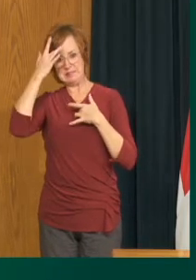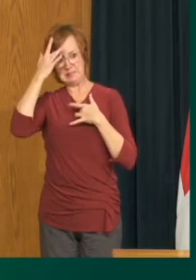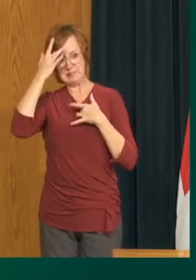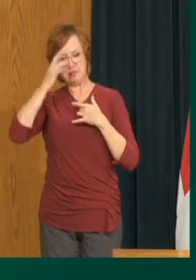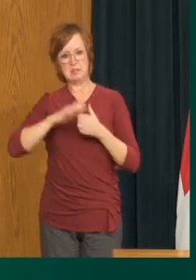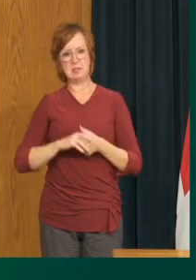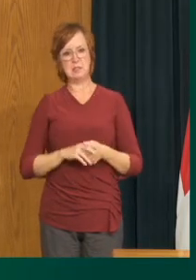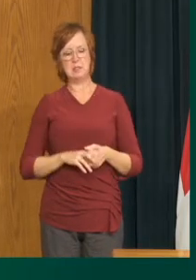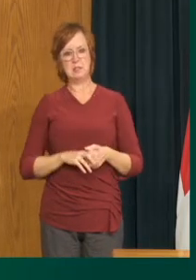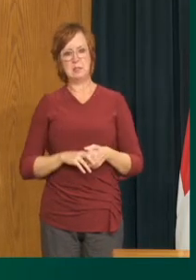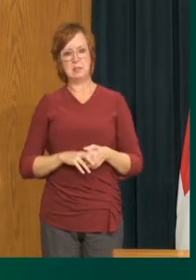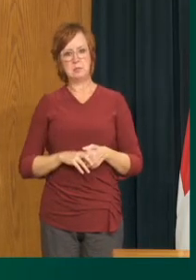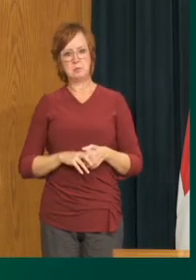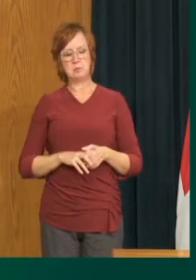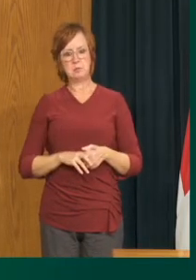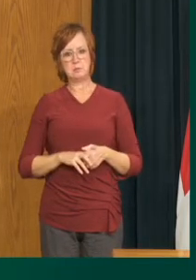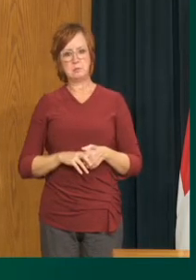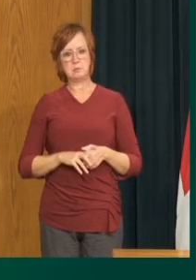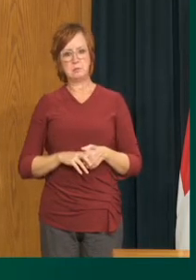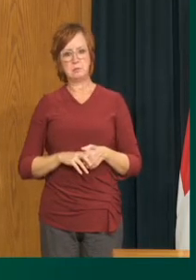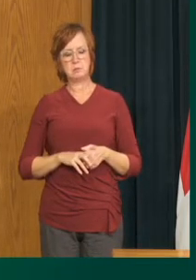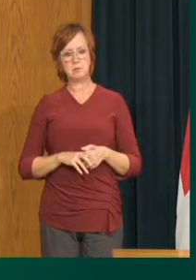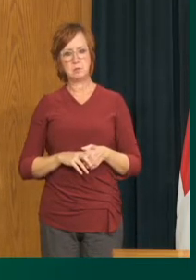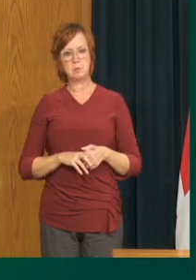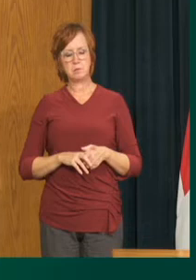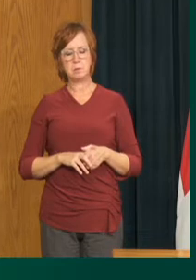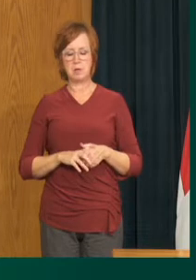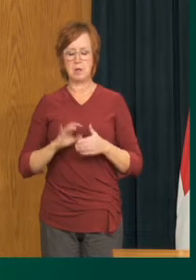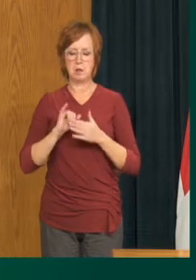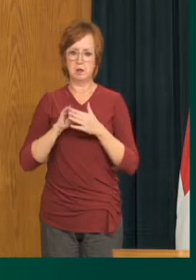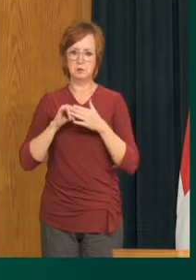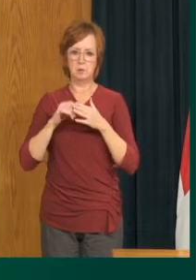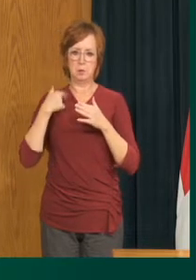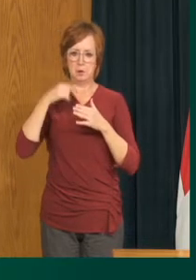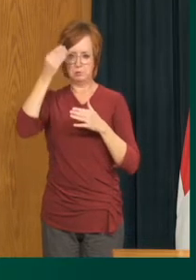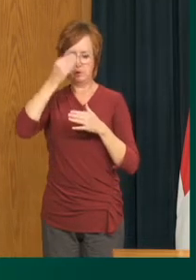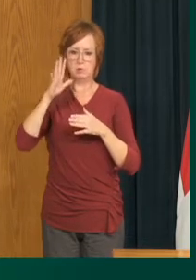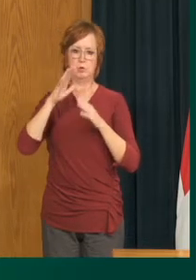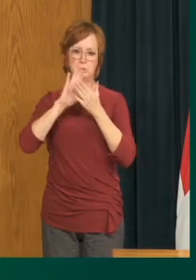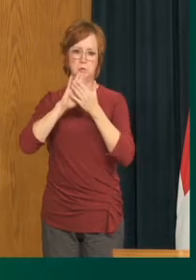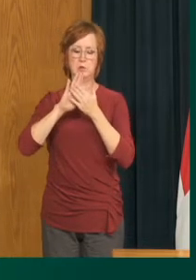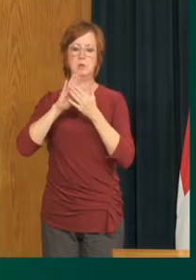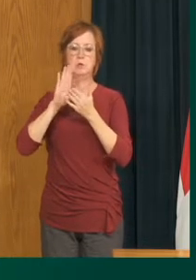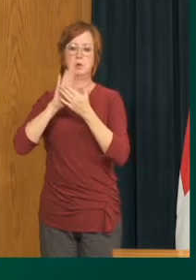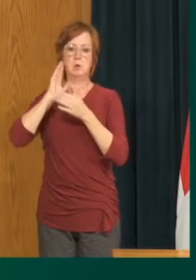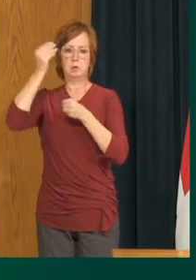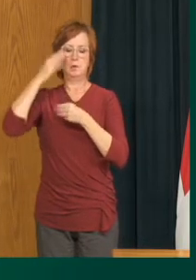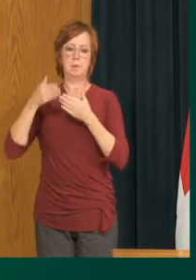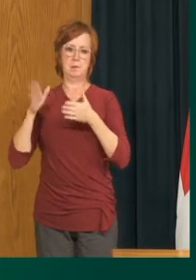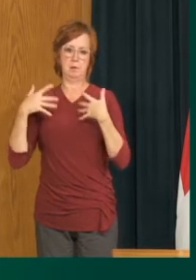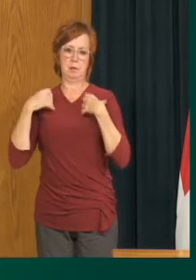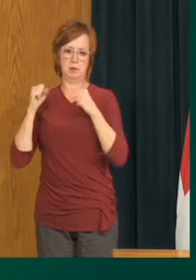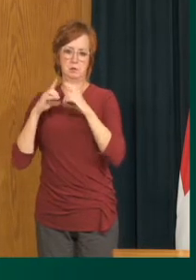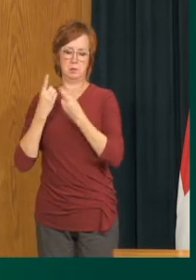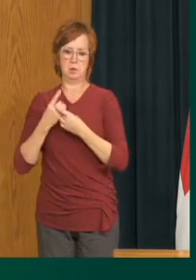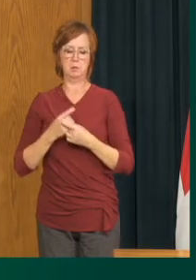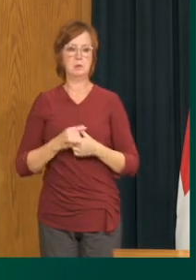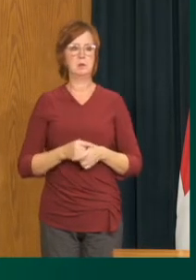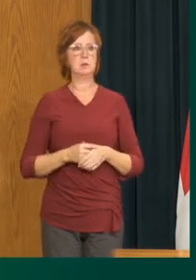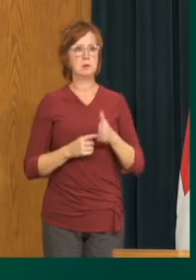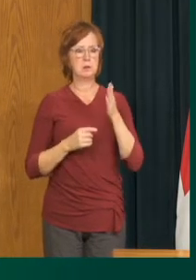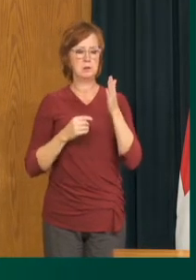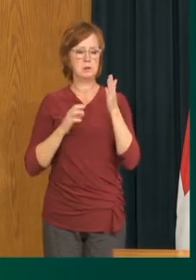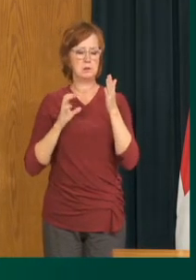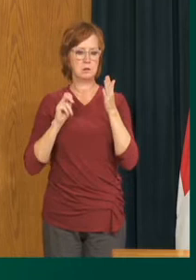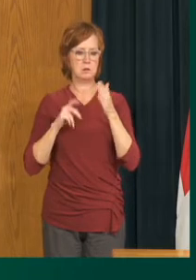And that's what's happening right now. And once we have more information, we'll certainly share that. Follow up, Lisa? Yes.